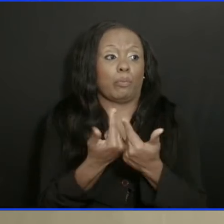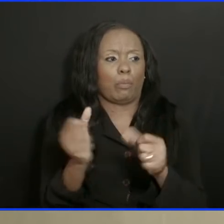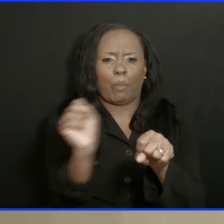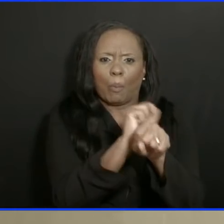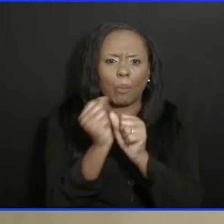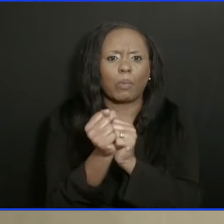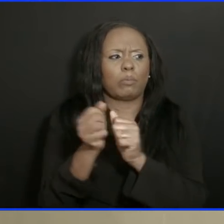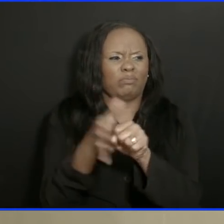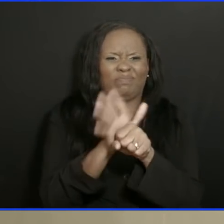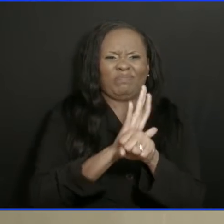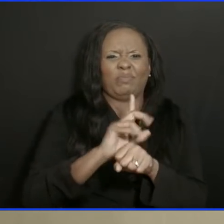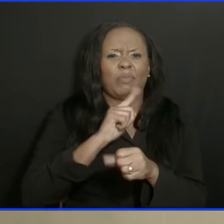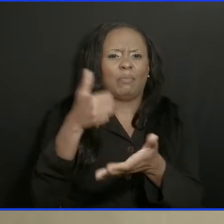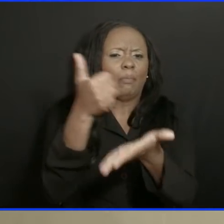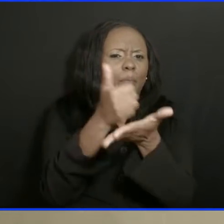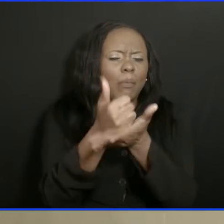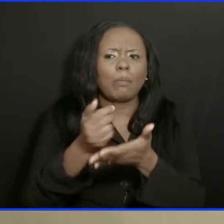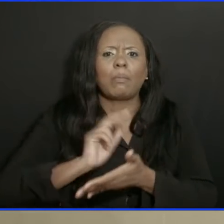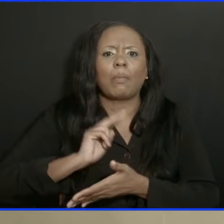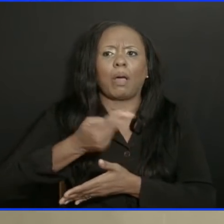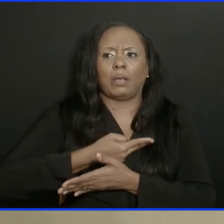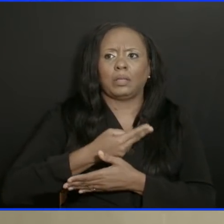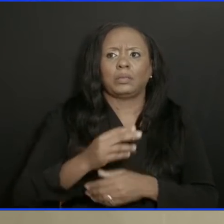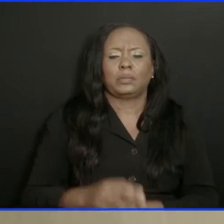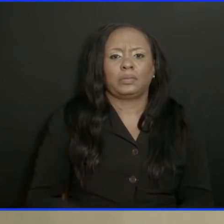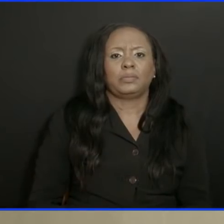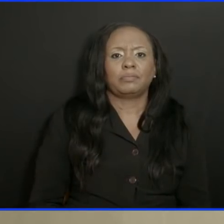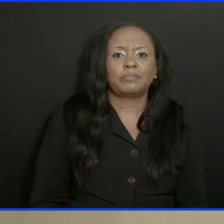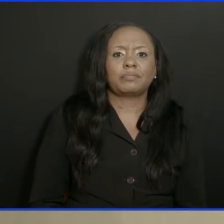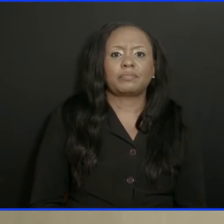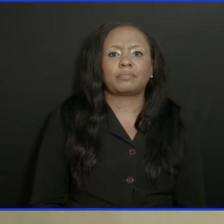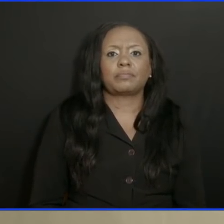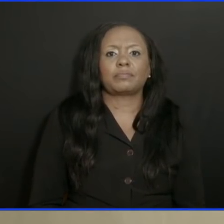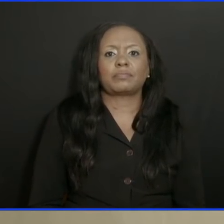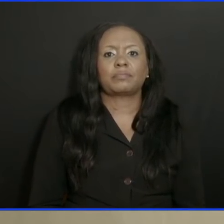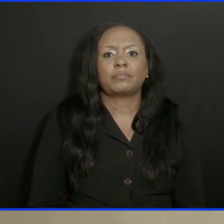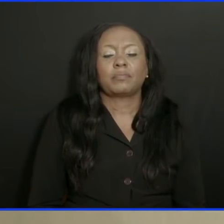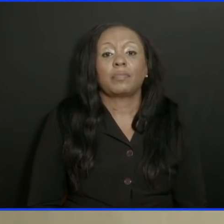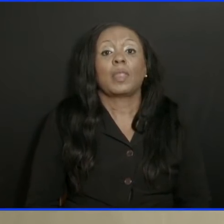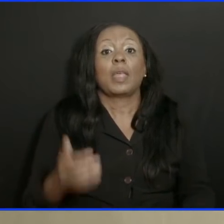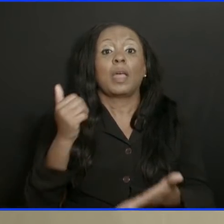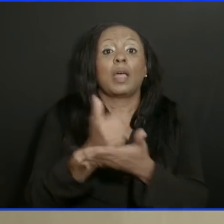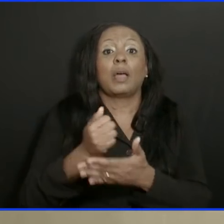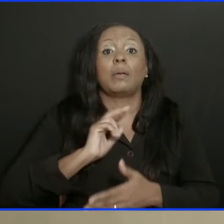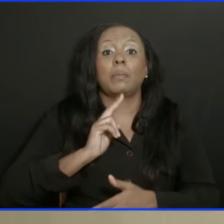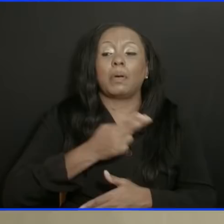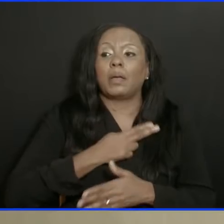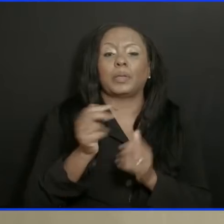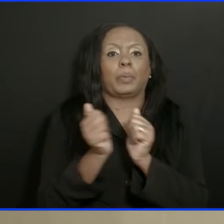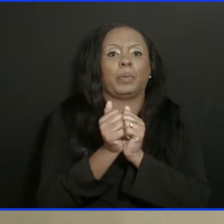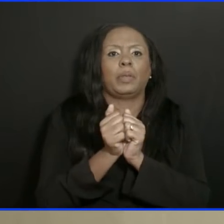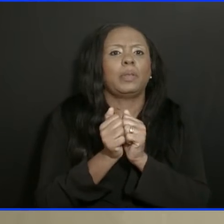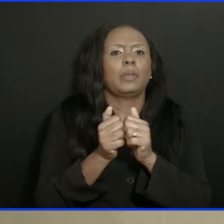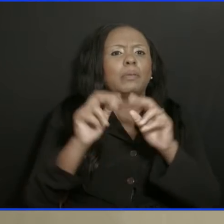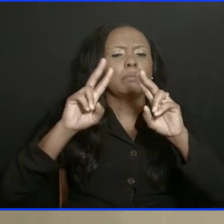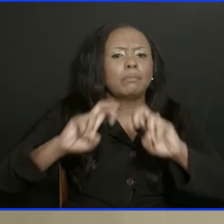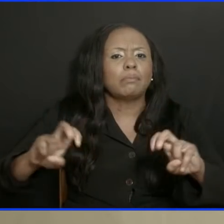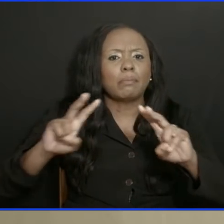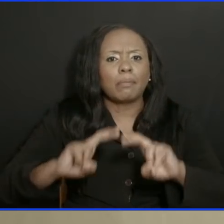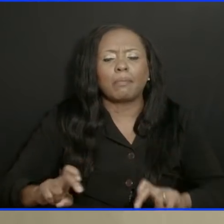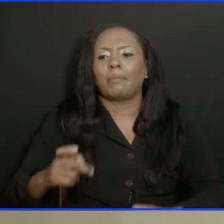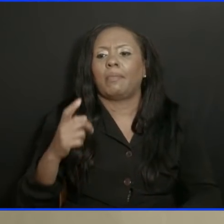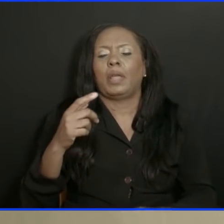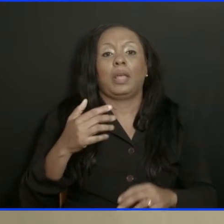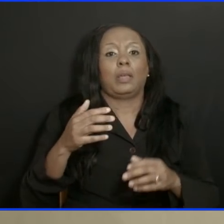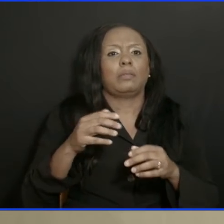to assist us with modeling. So modeling is a statistical exercise, and it's not an exact science. It makes assumptions, and then it